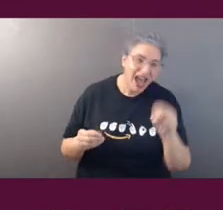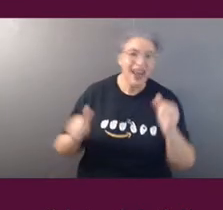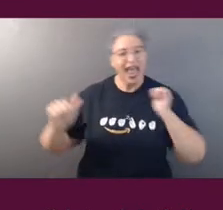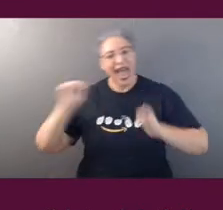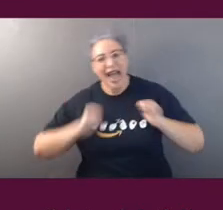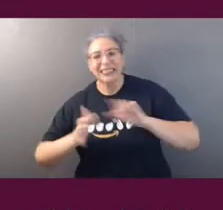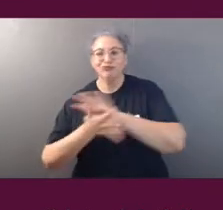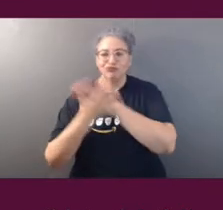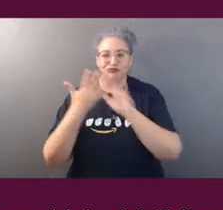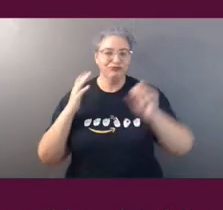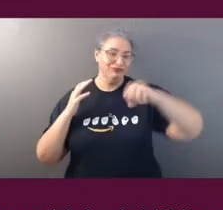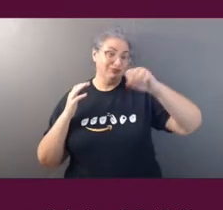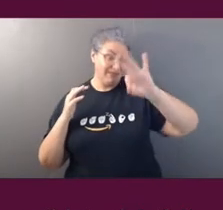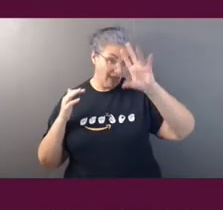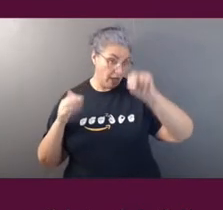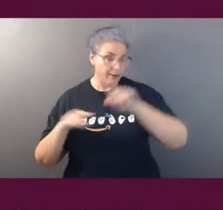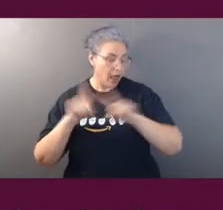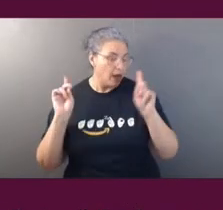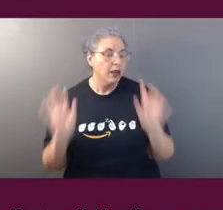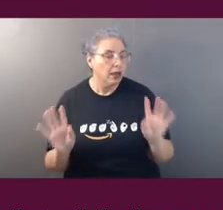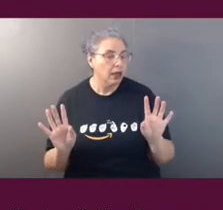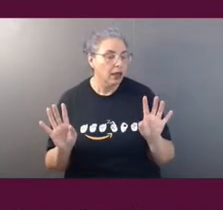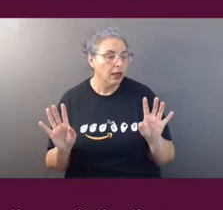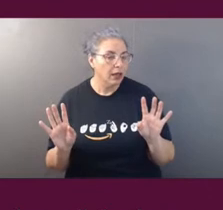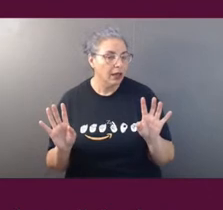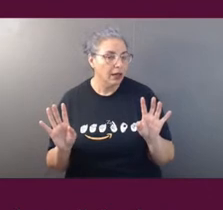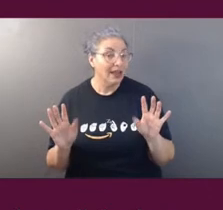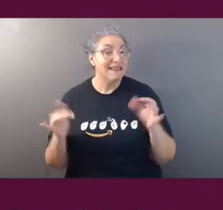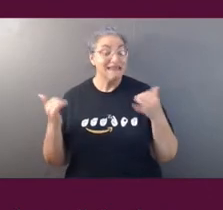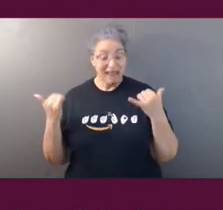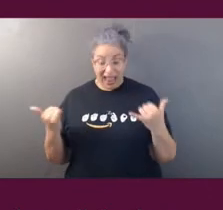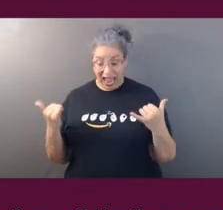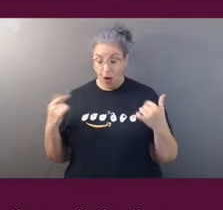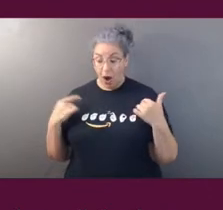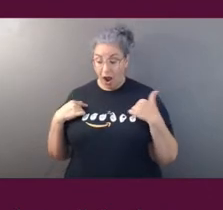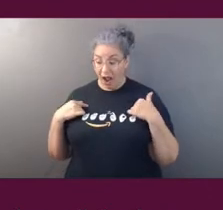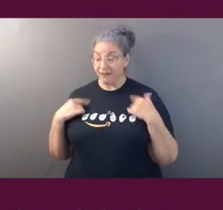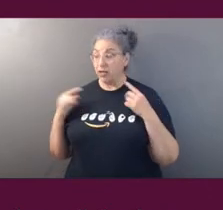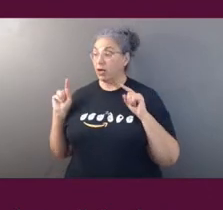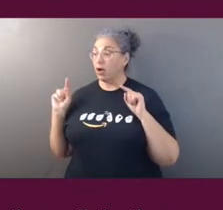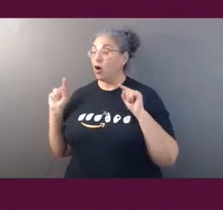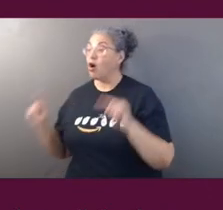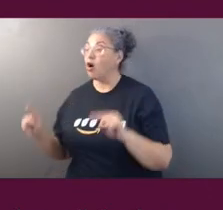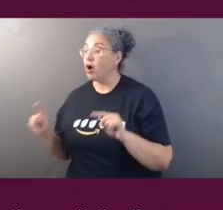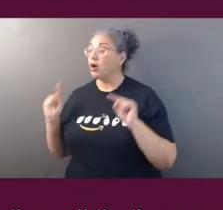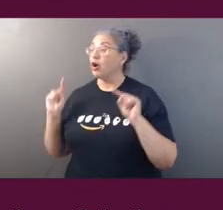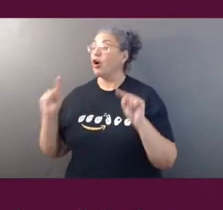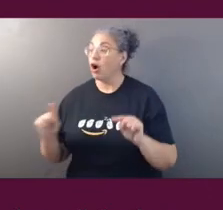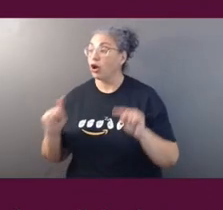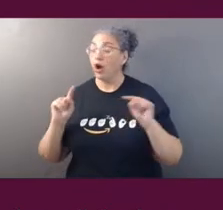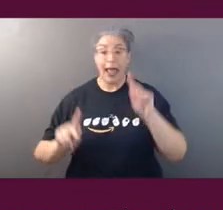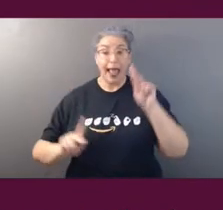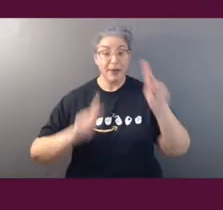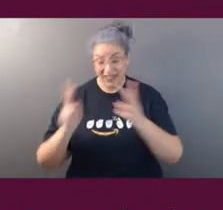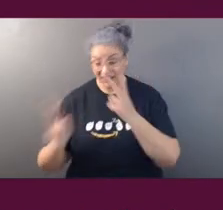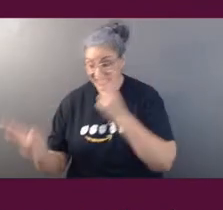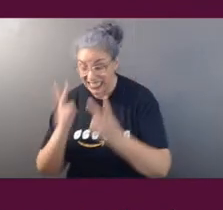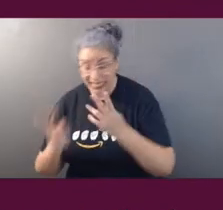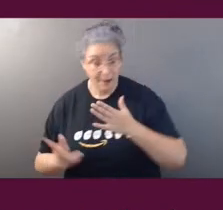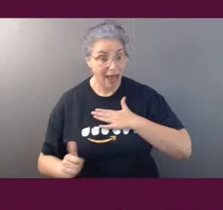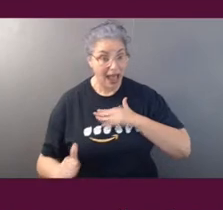and that's so fun, and acting, and all that's super fun. But to have been places now where people have seen the shows that I've